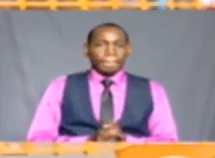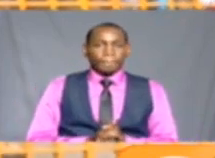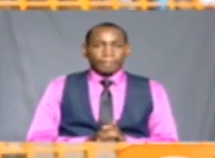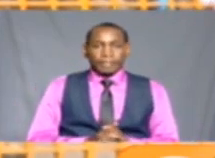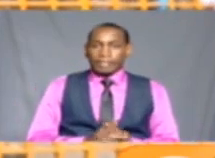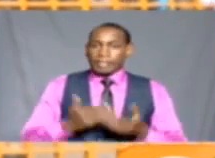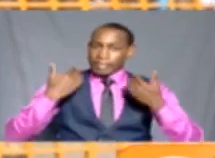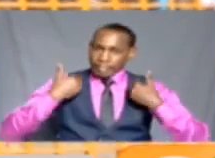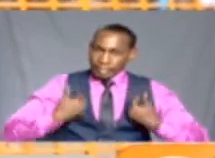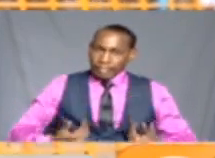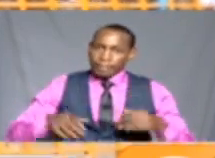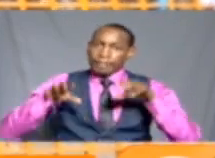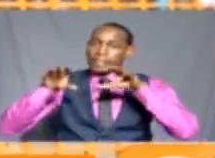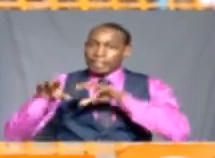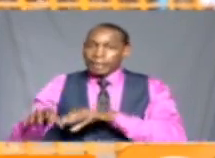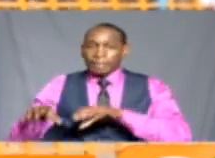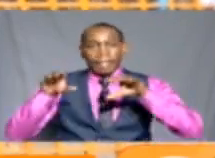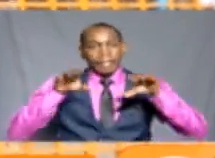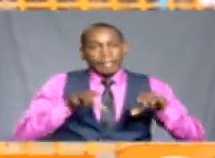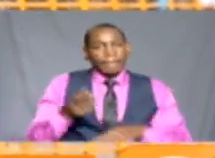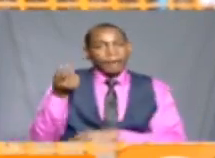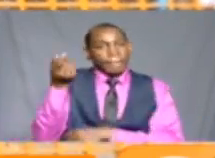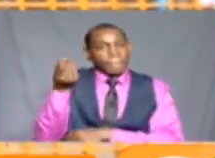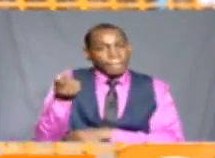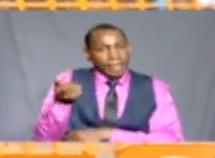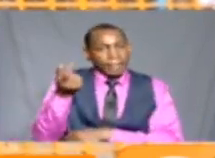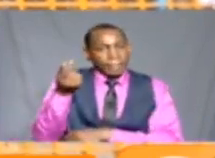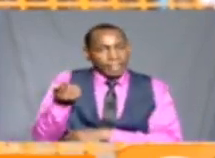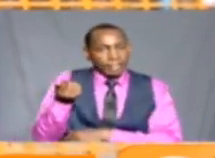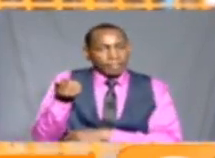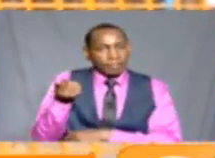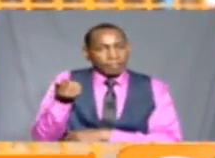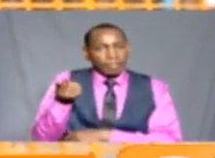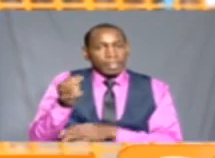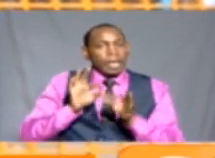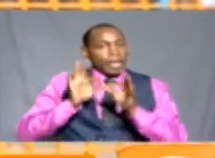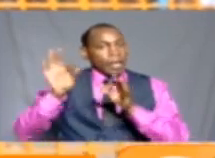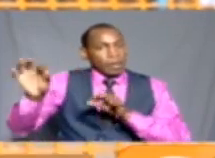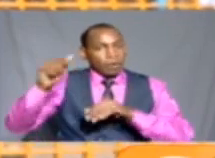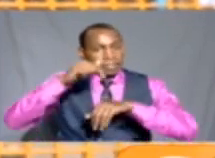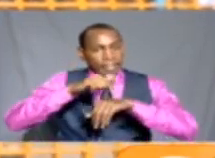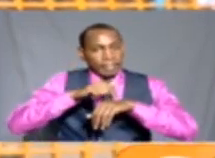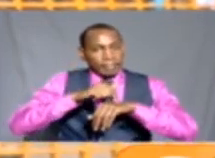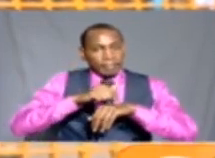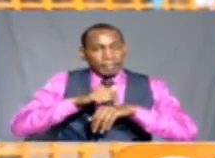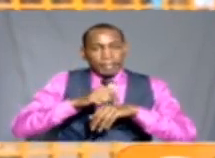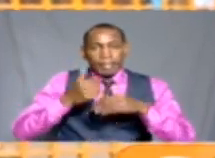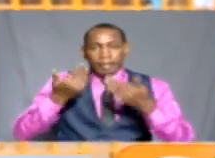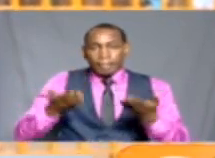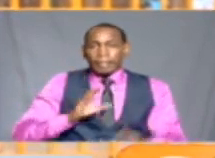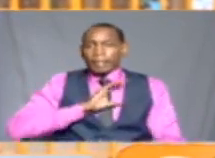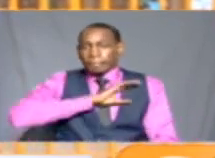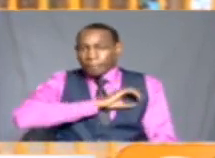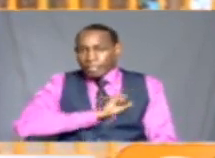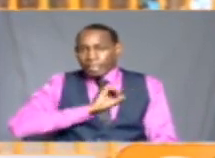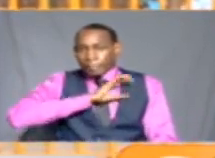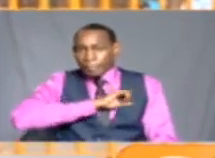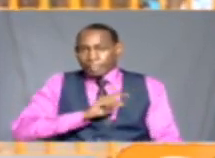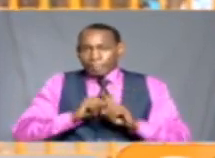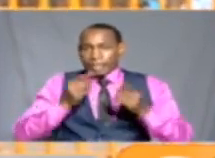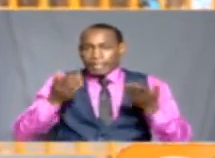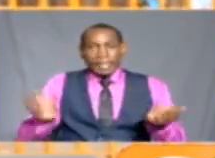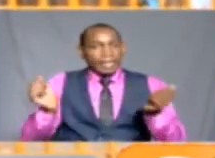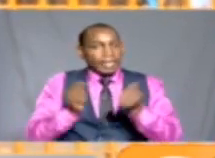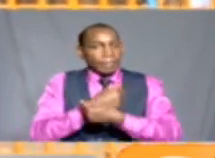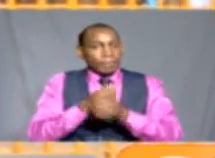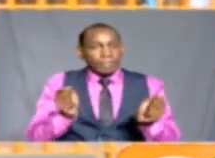also struggling financially for a long time, and I'm hanging in there, but at this point I cannot blame